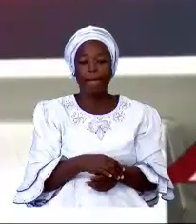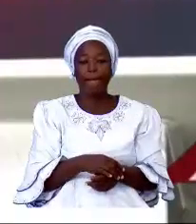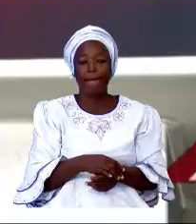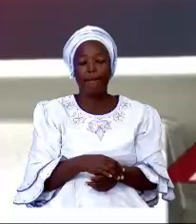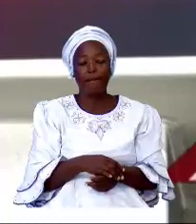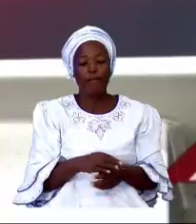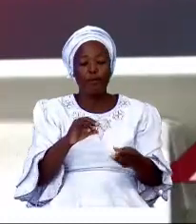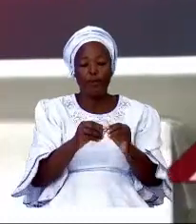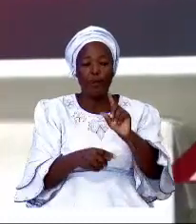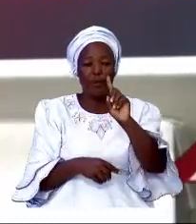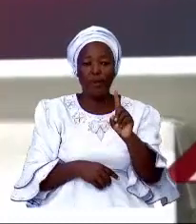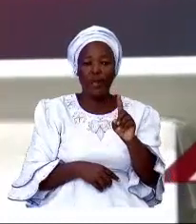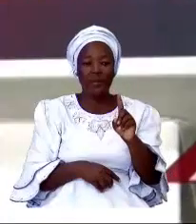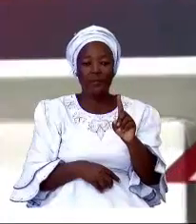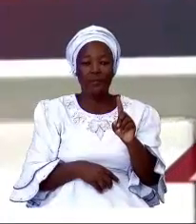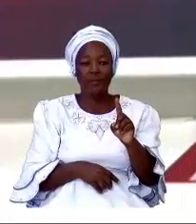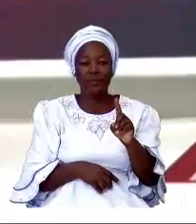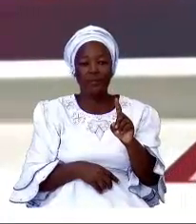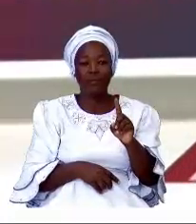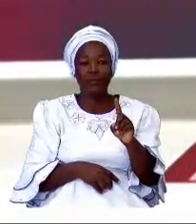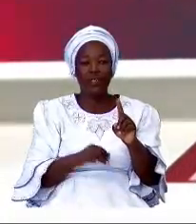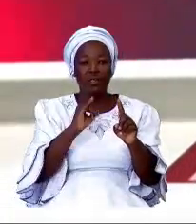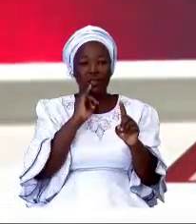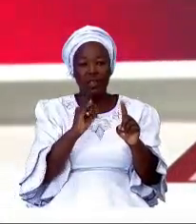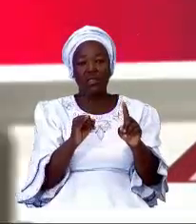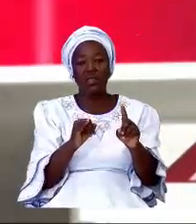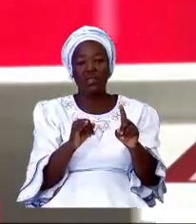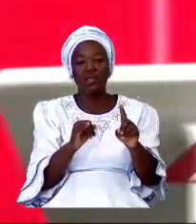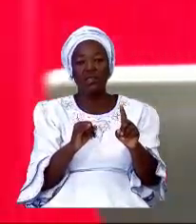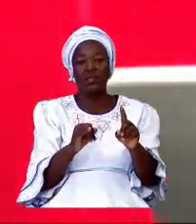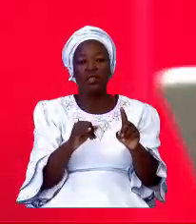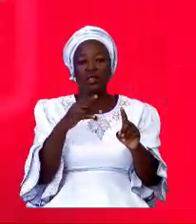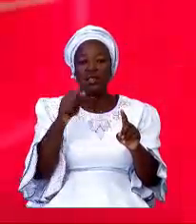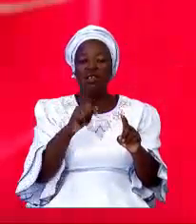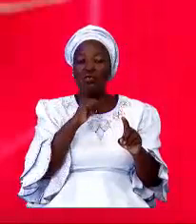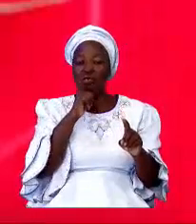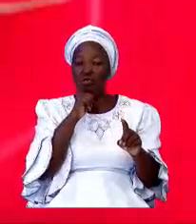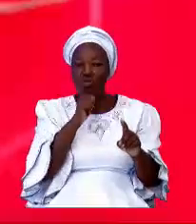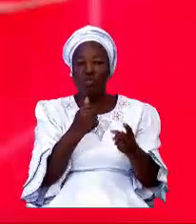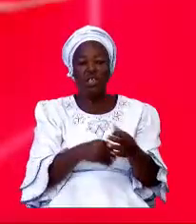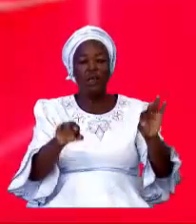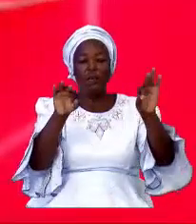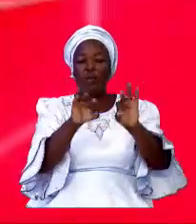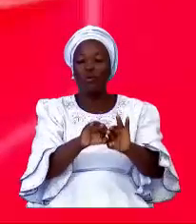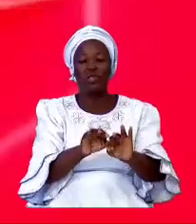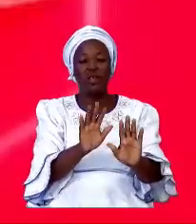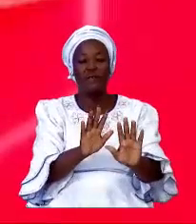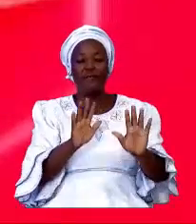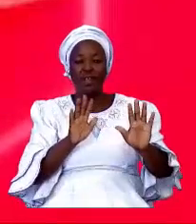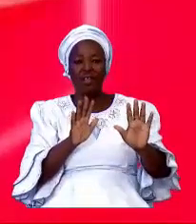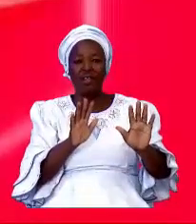a defining renewal. Let's come to number one. Number one is